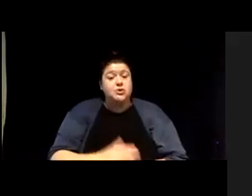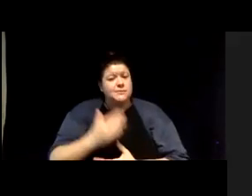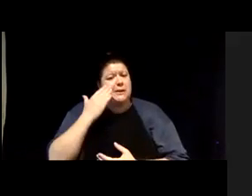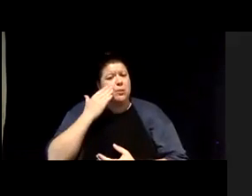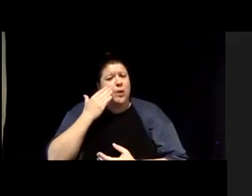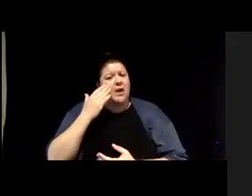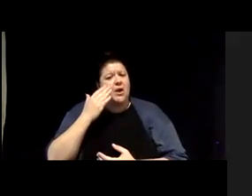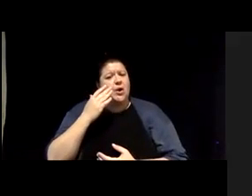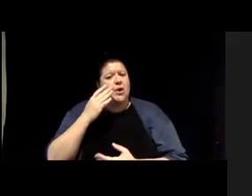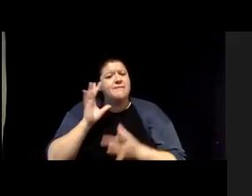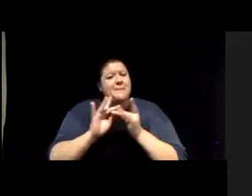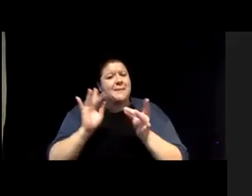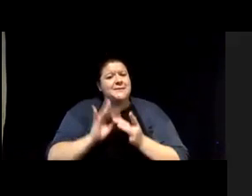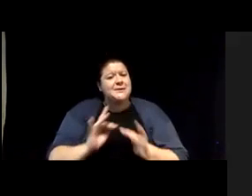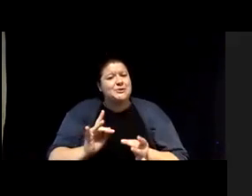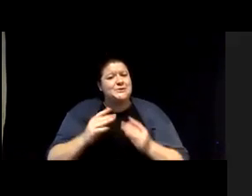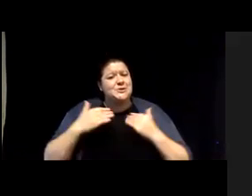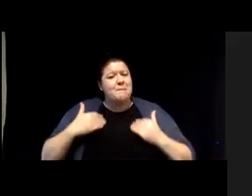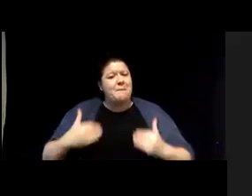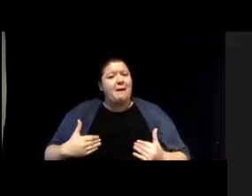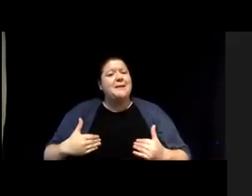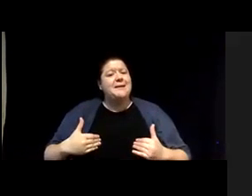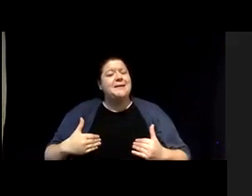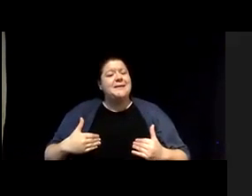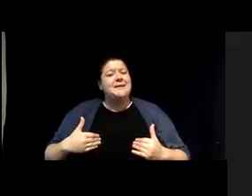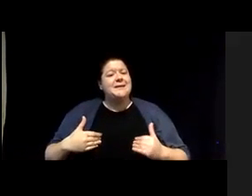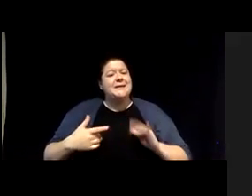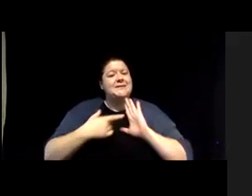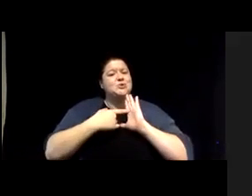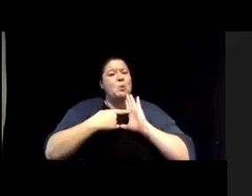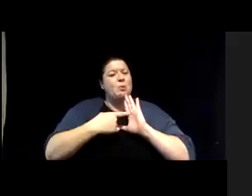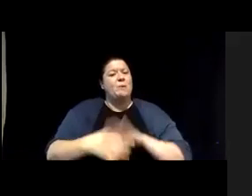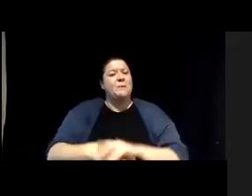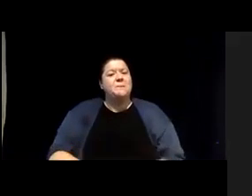the messages that you're sending with your body. As